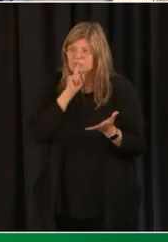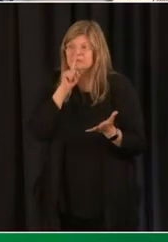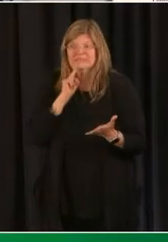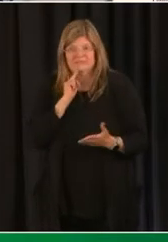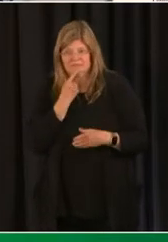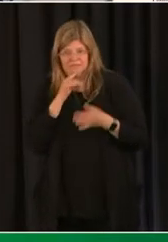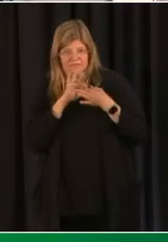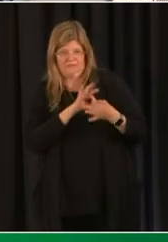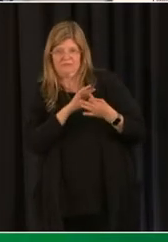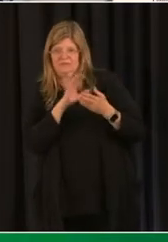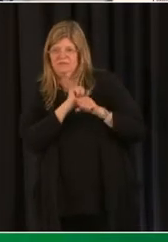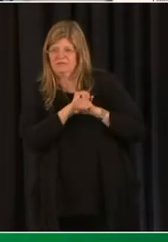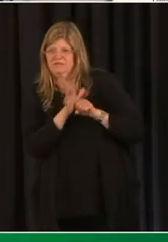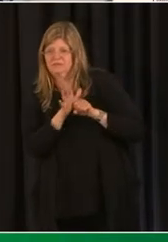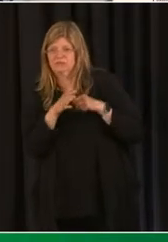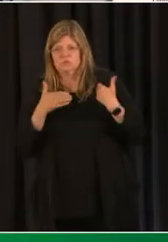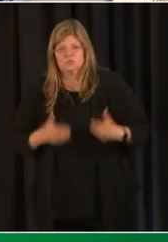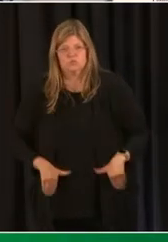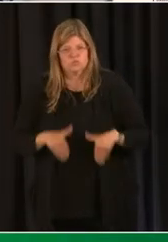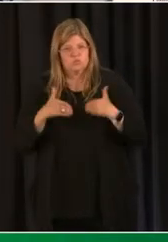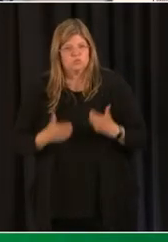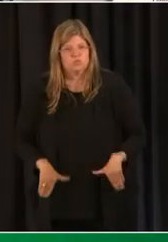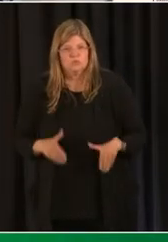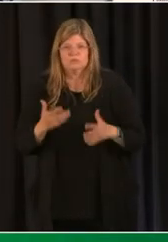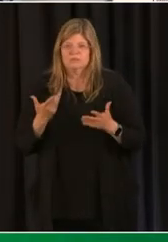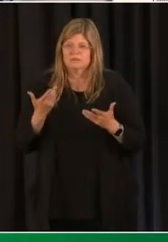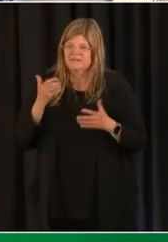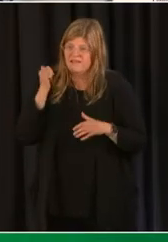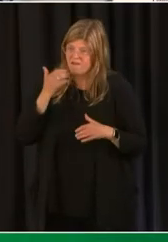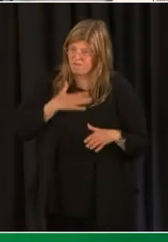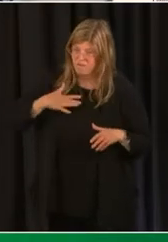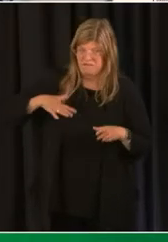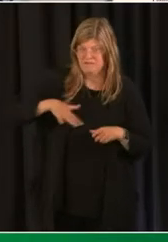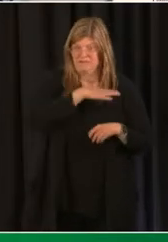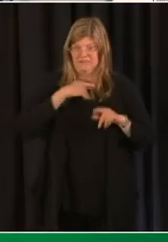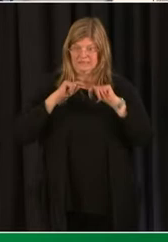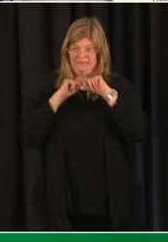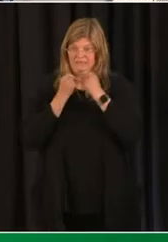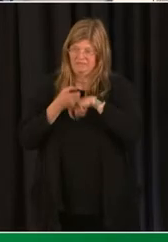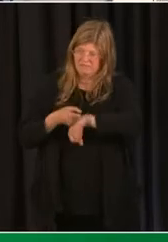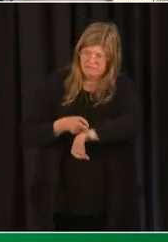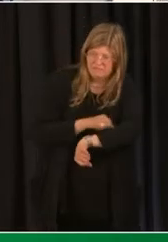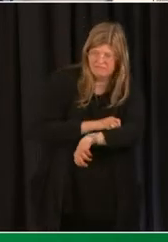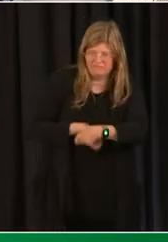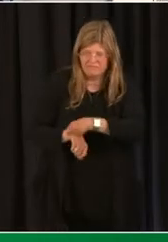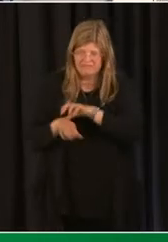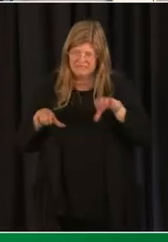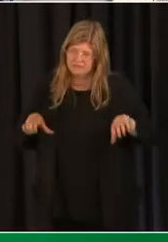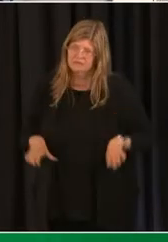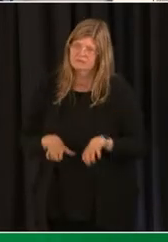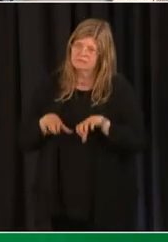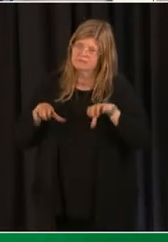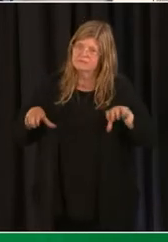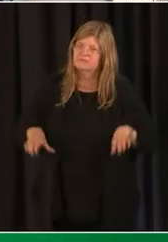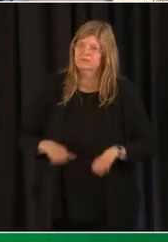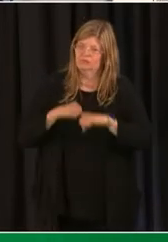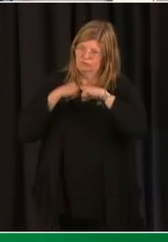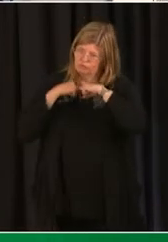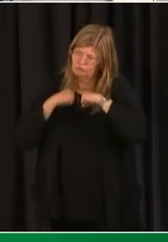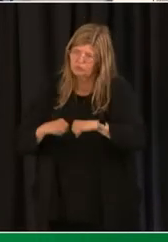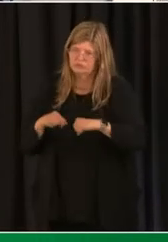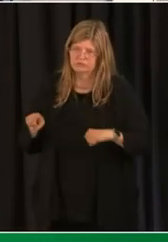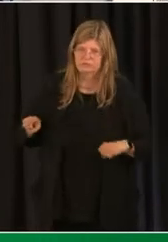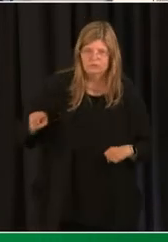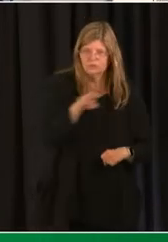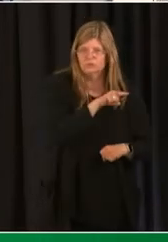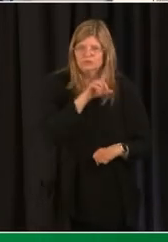this pandemic has been to our community and to our rental community in particular. I